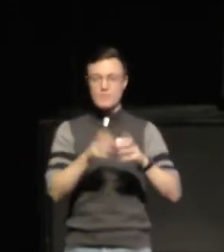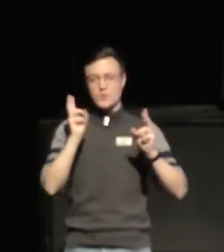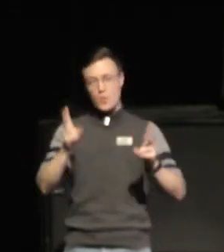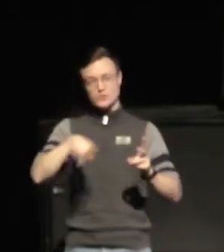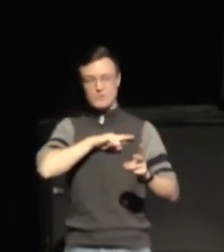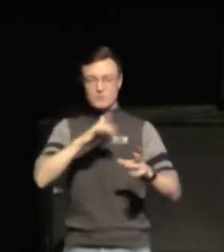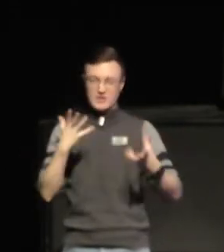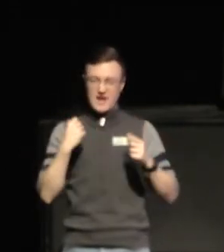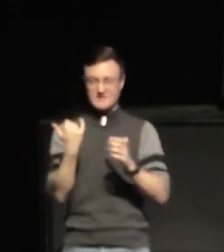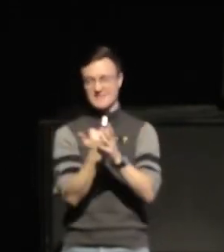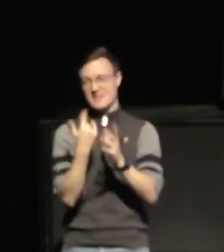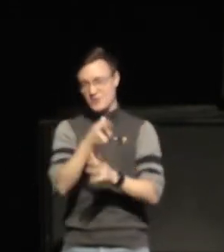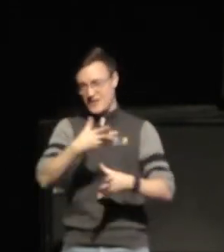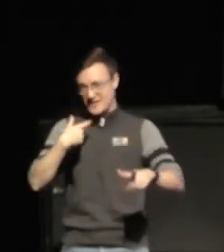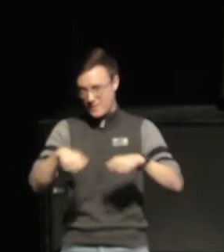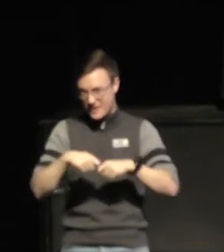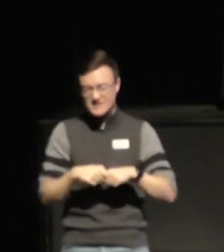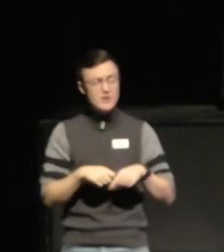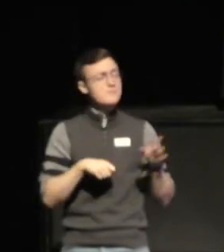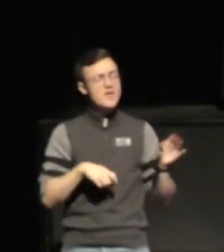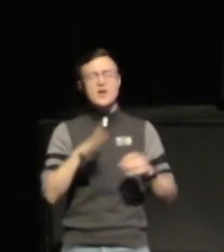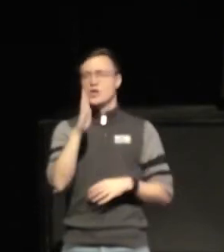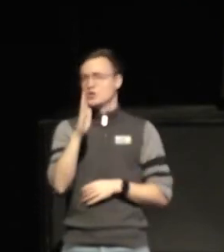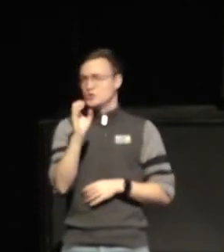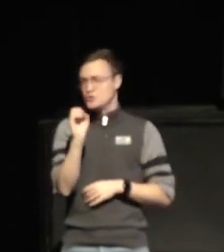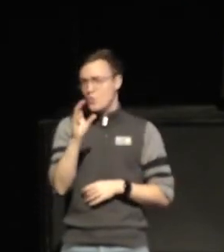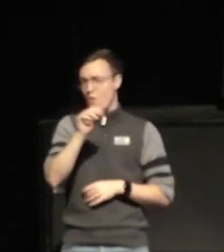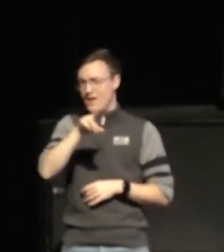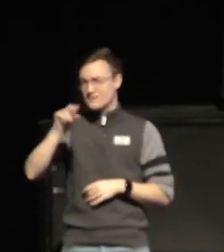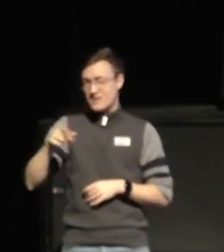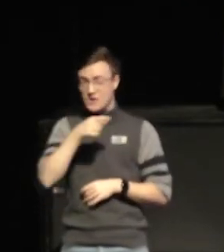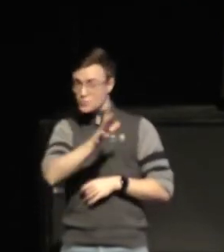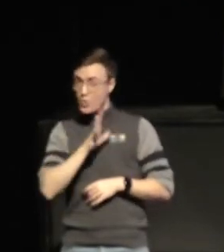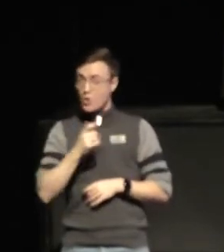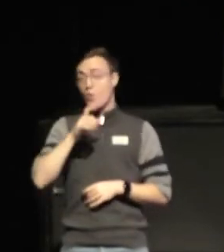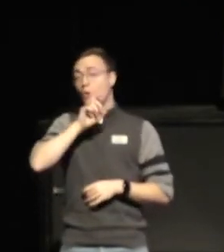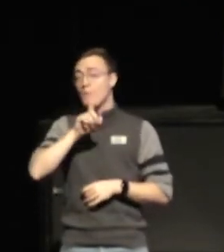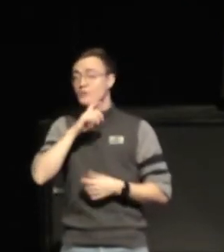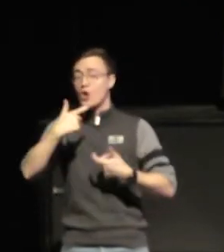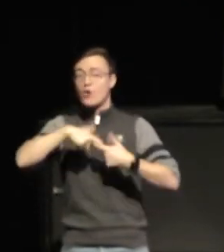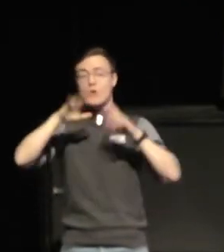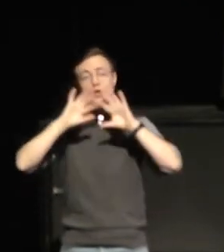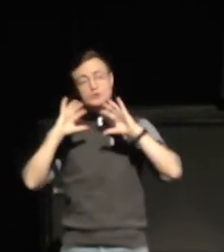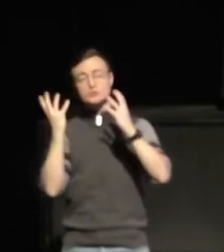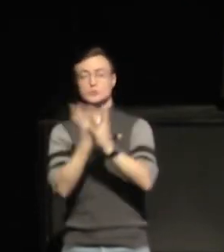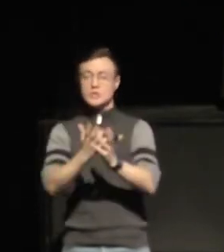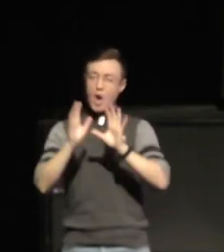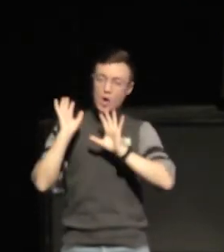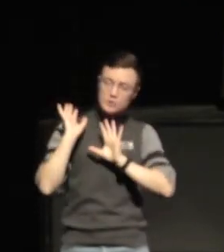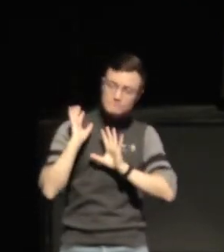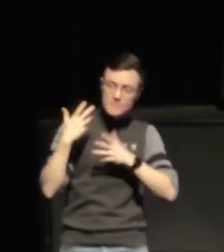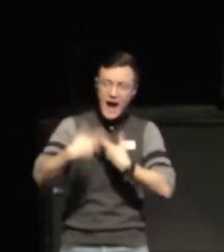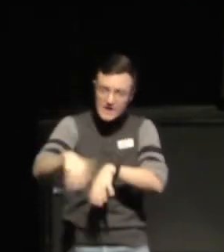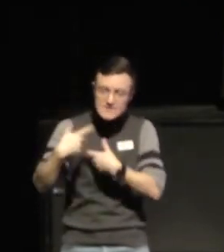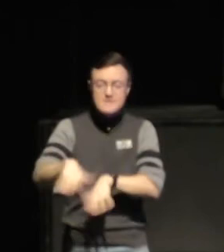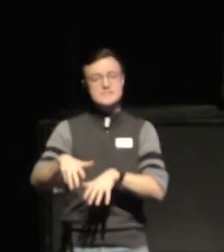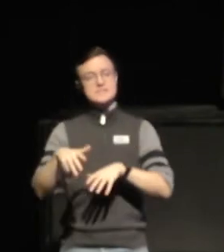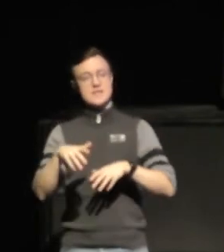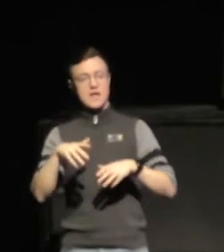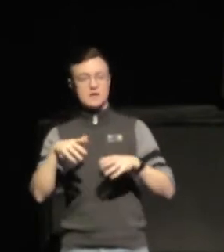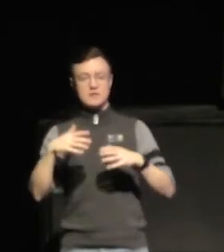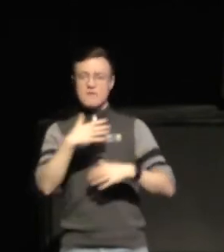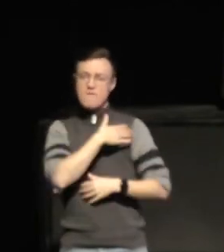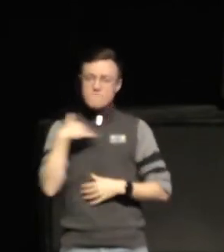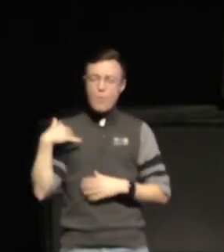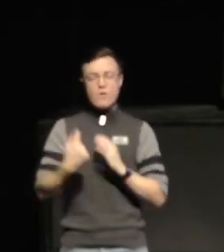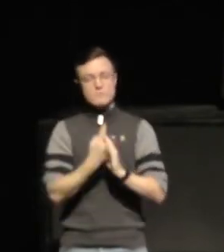that's hugely important. Joanna, do you have any comment regarding social movements and the possibility to